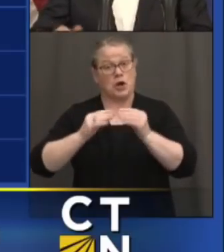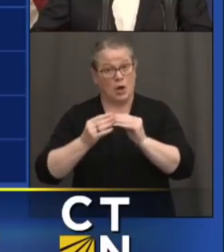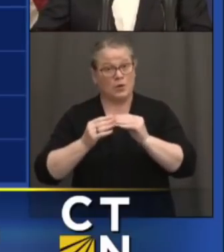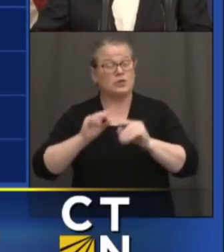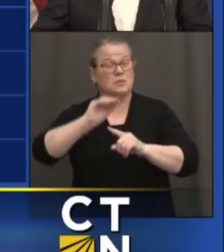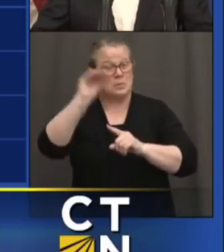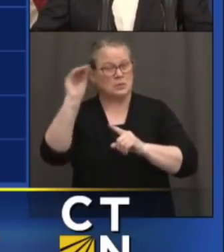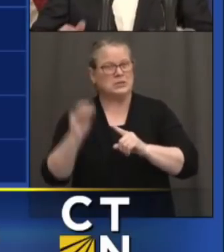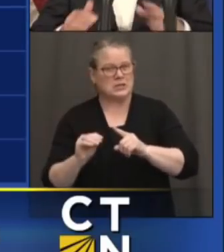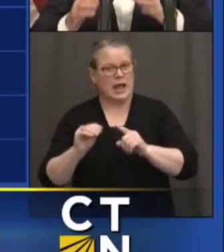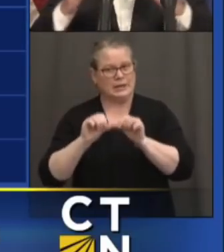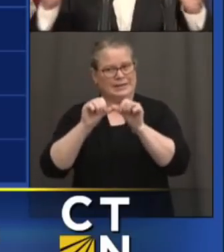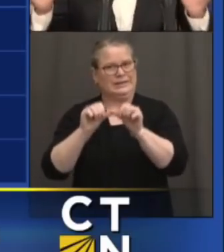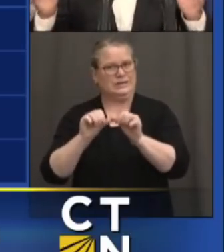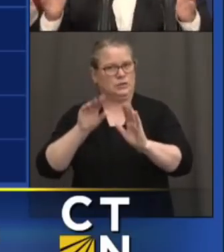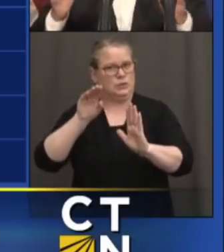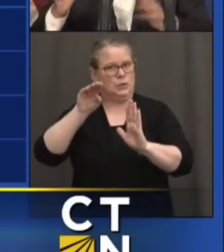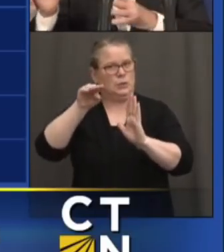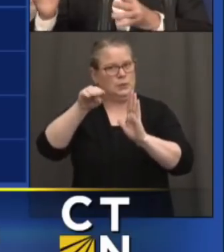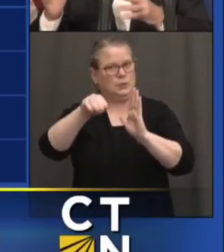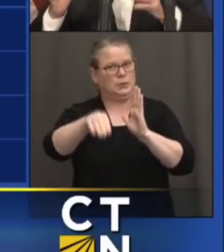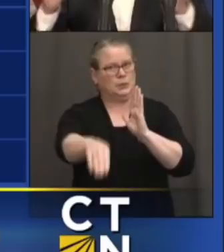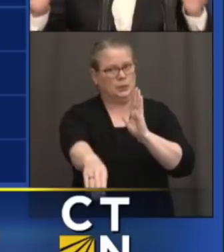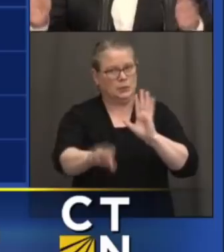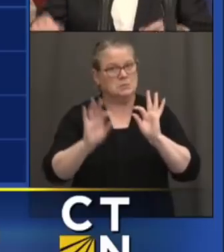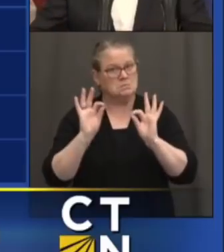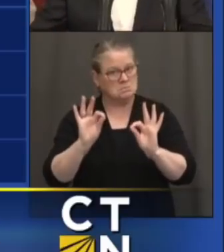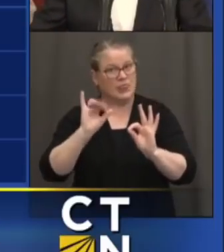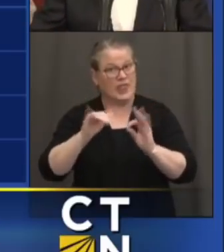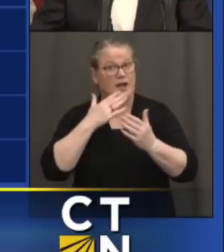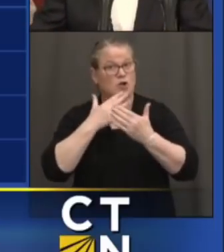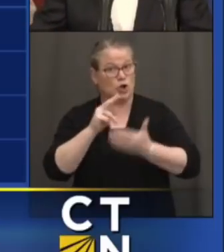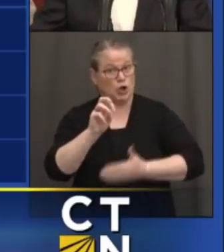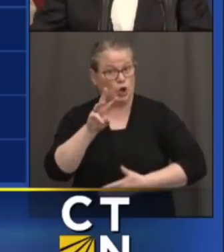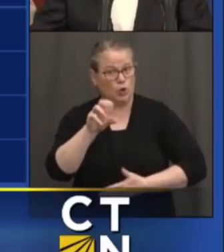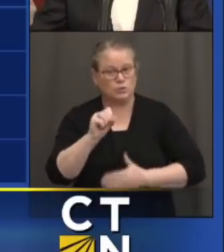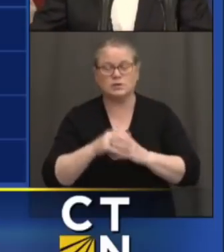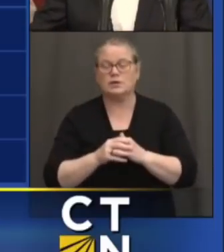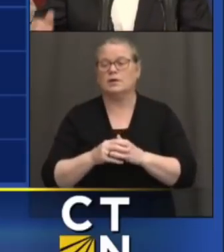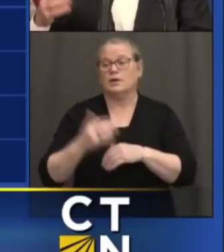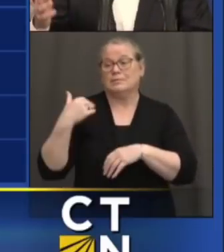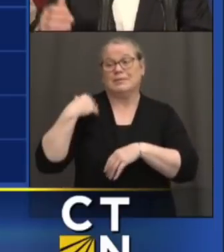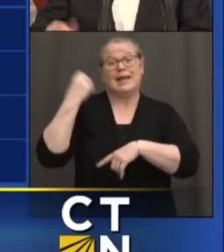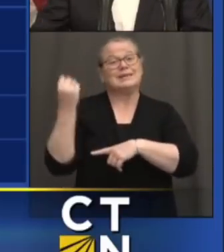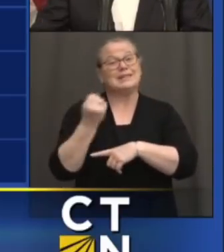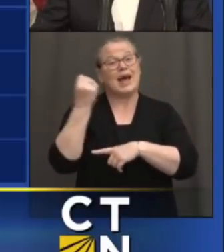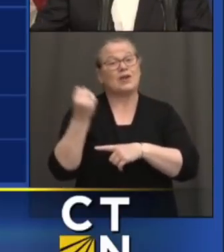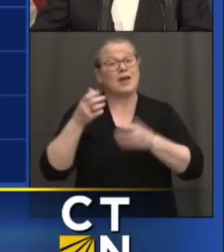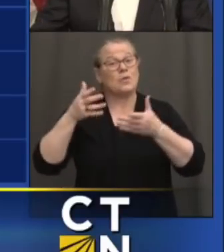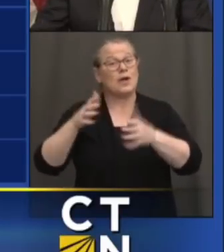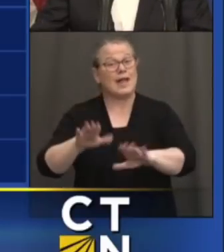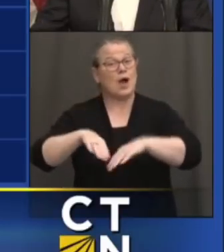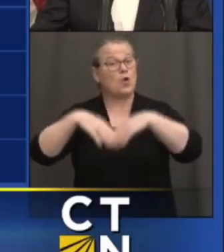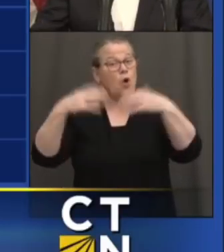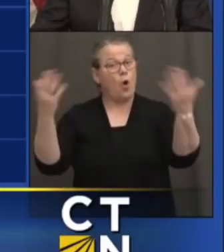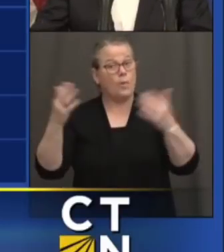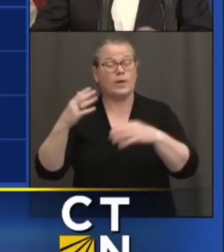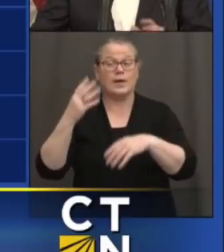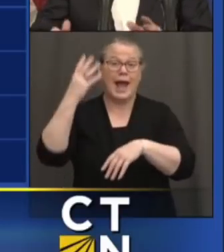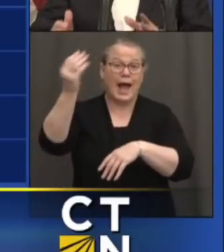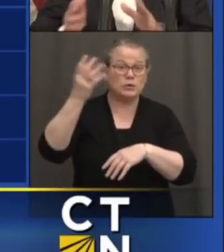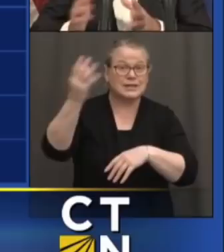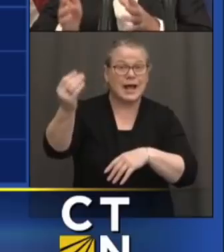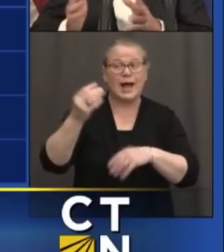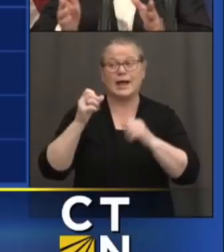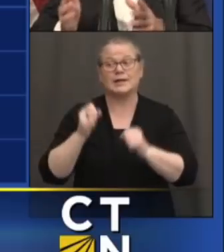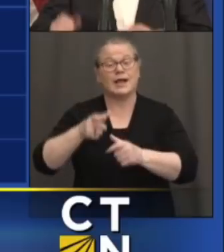you know, on Saturday, we allowed outdoors. We allowed to have a drink without a meal. And some of those trends,